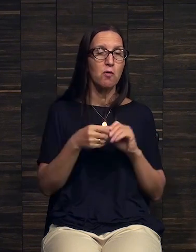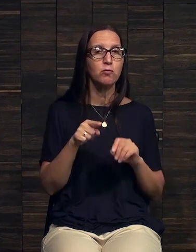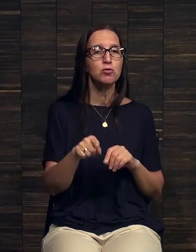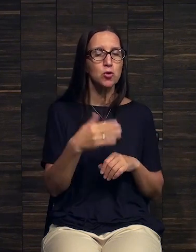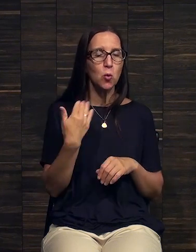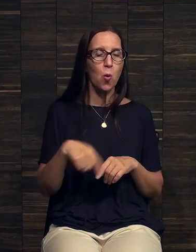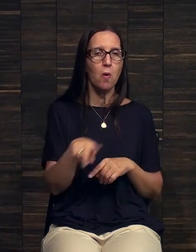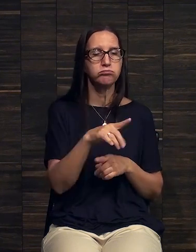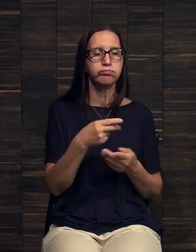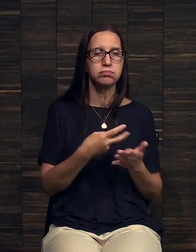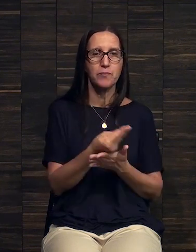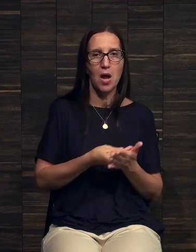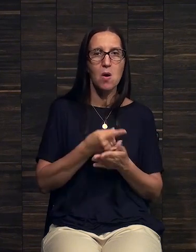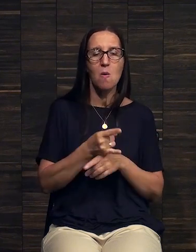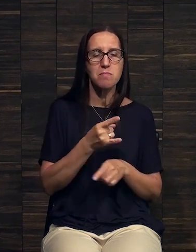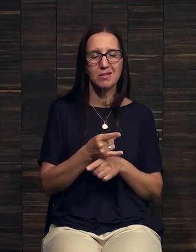decided that